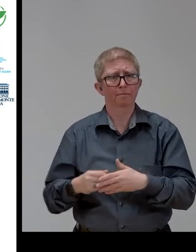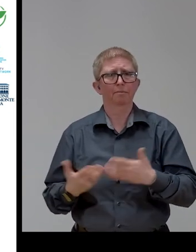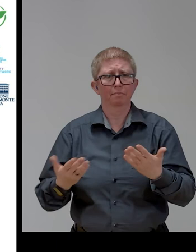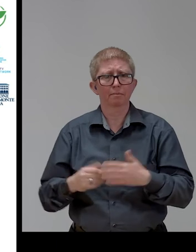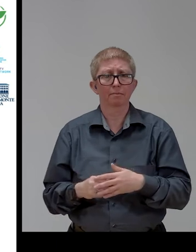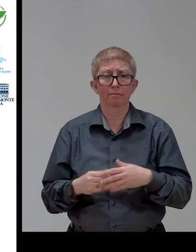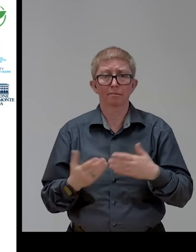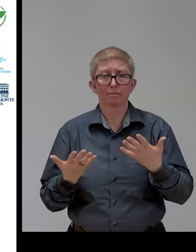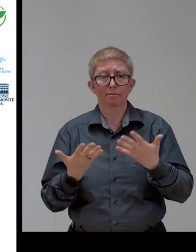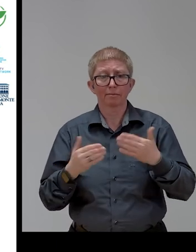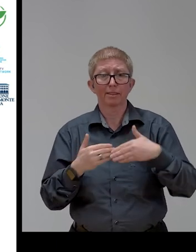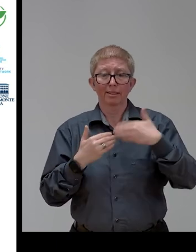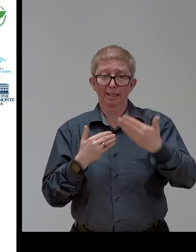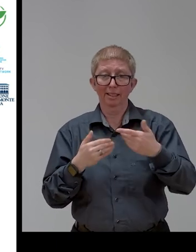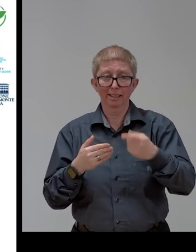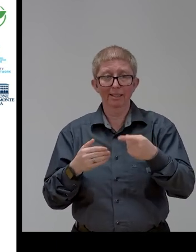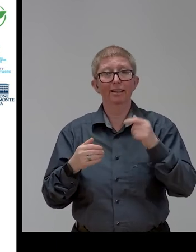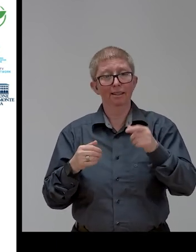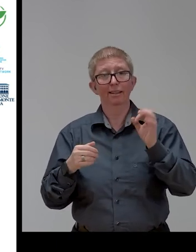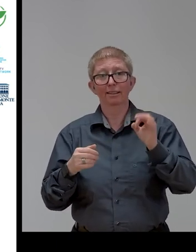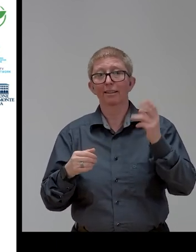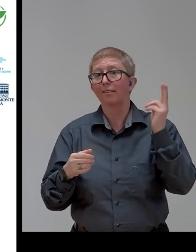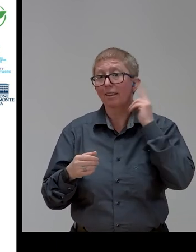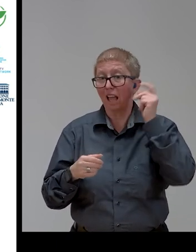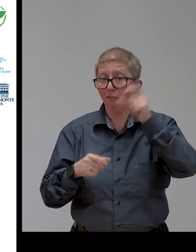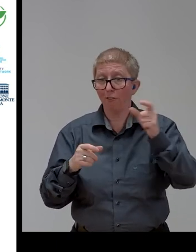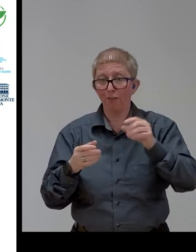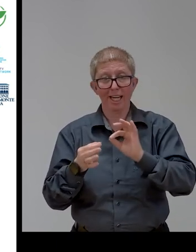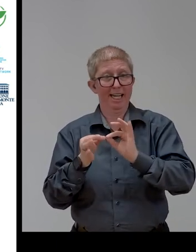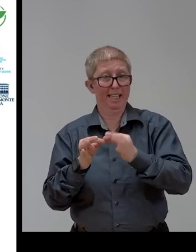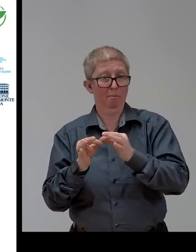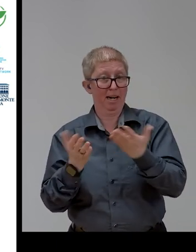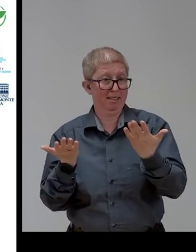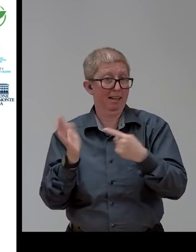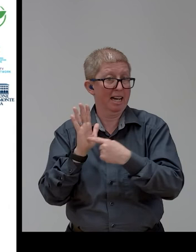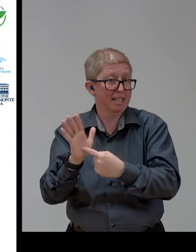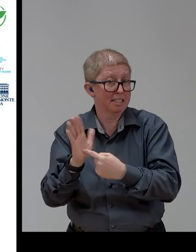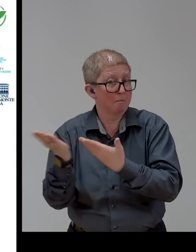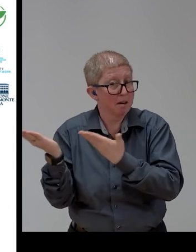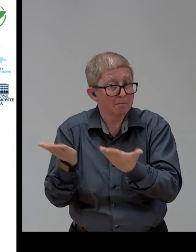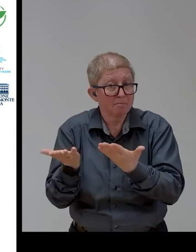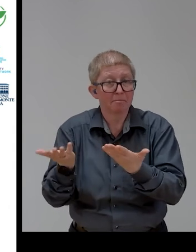deaf people. So, and thanks for next slide, please.